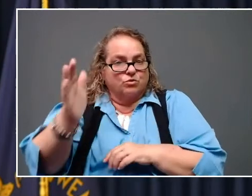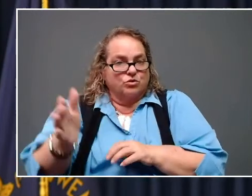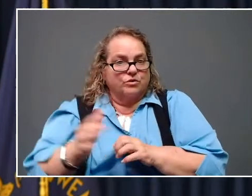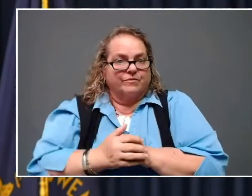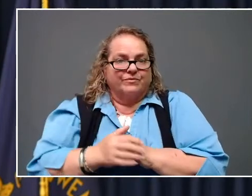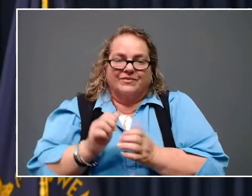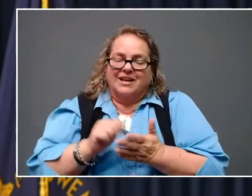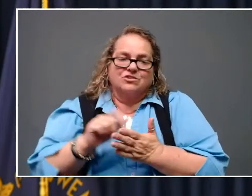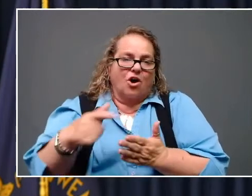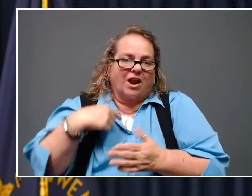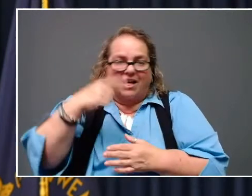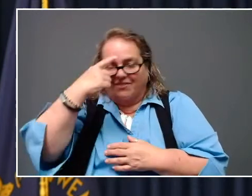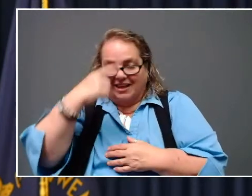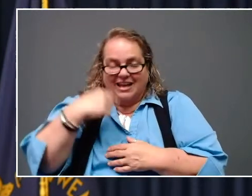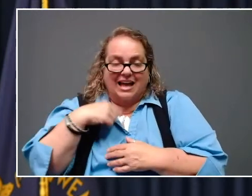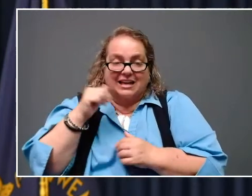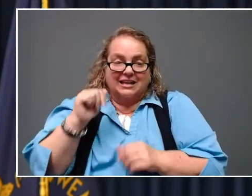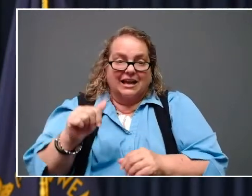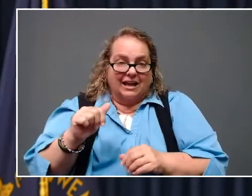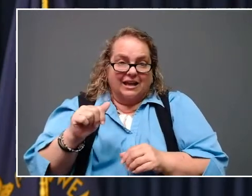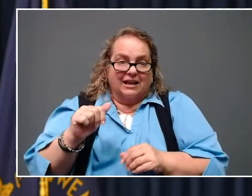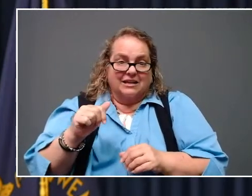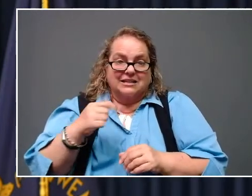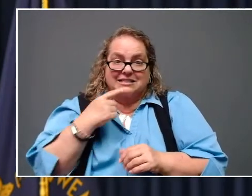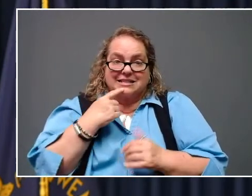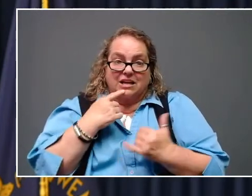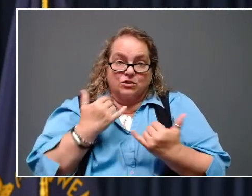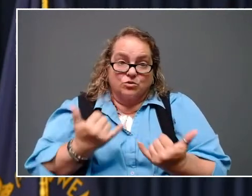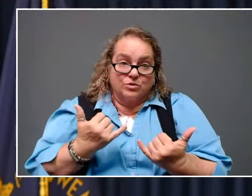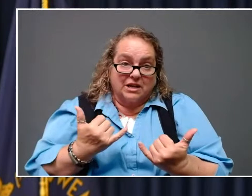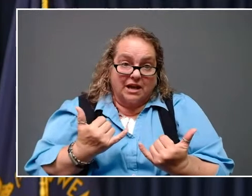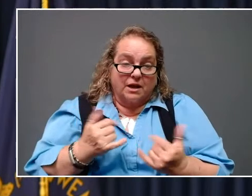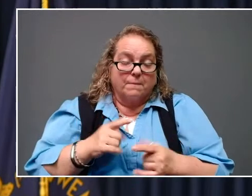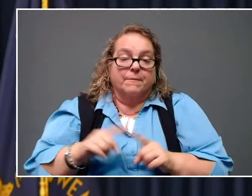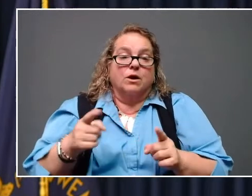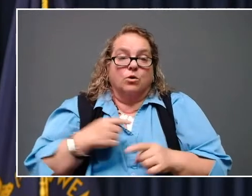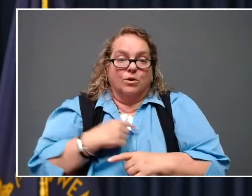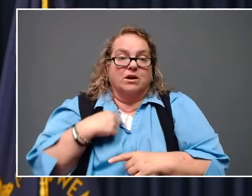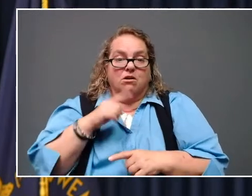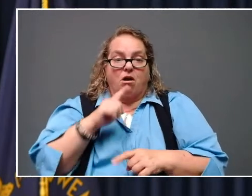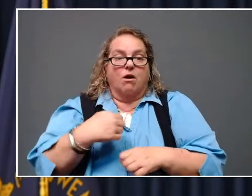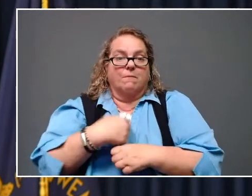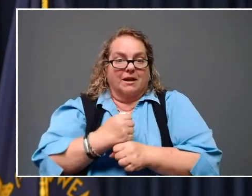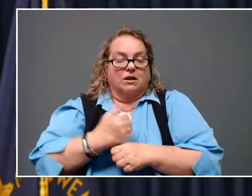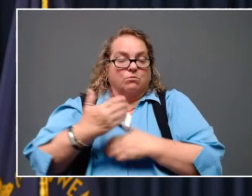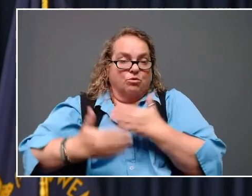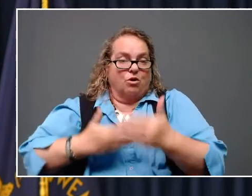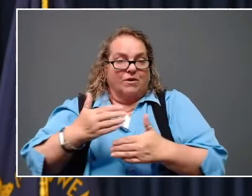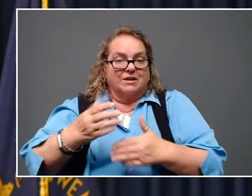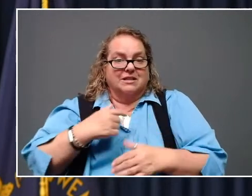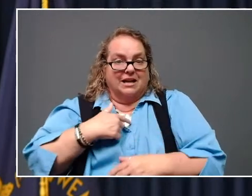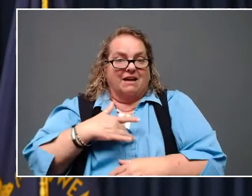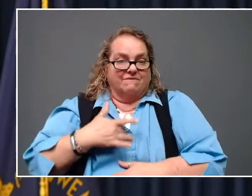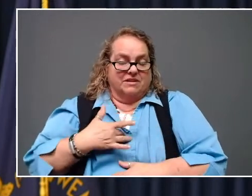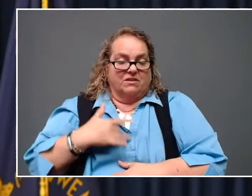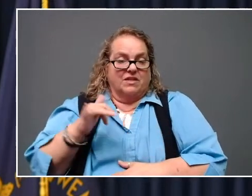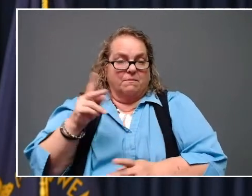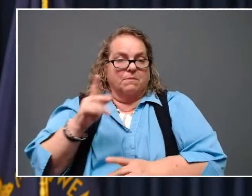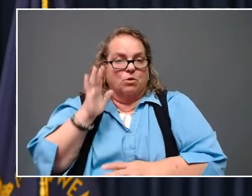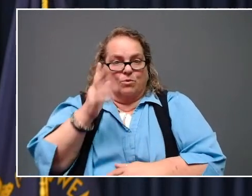think I can put forth today, but we are making progress, and I believe that people will